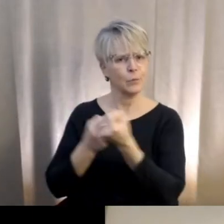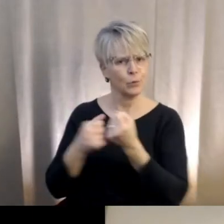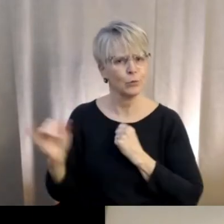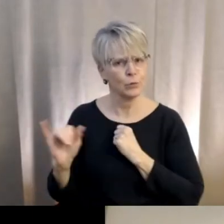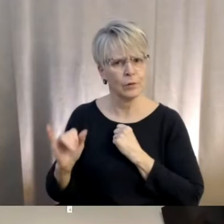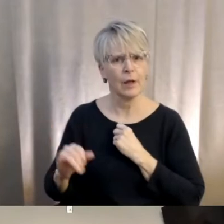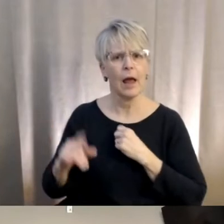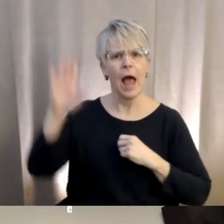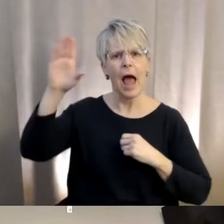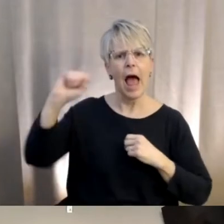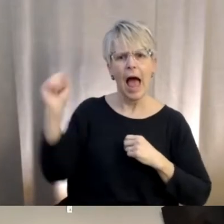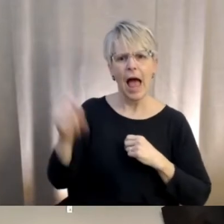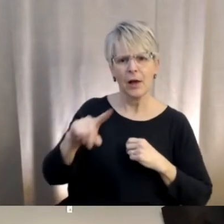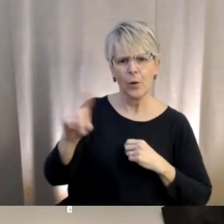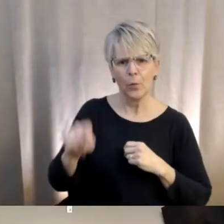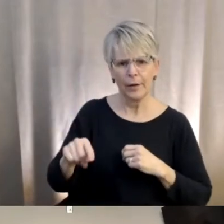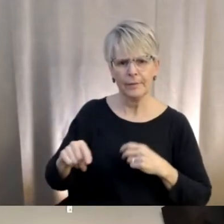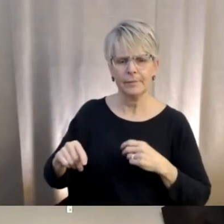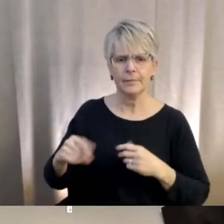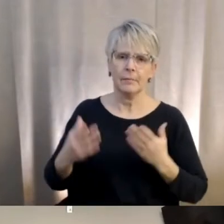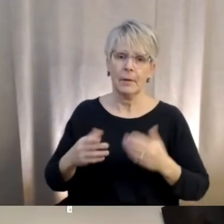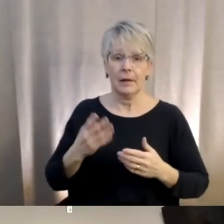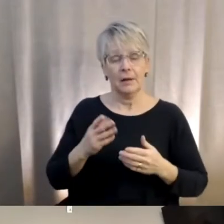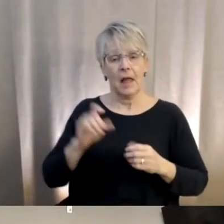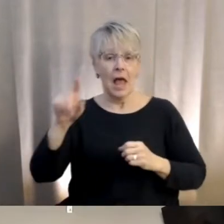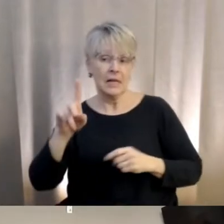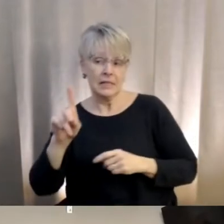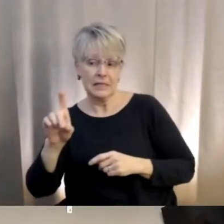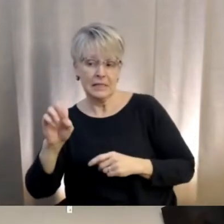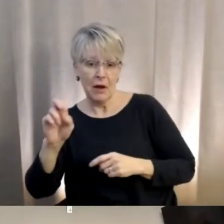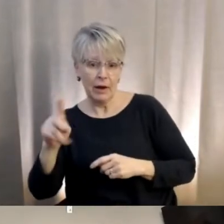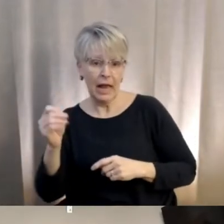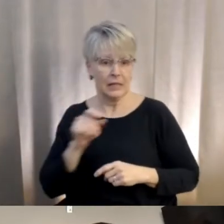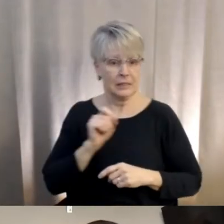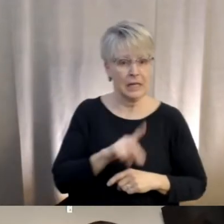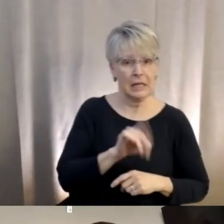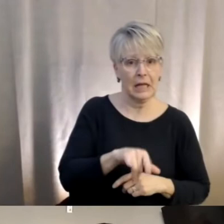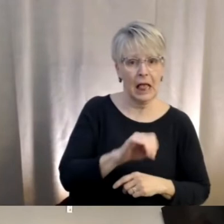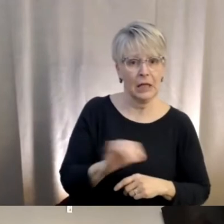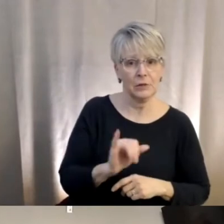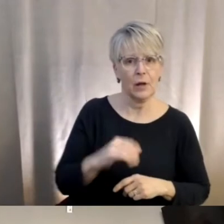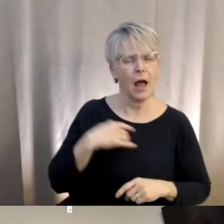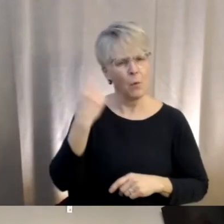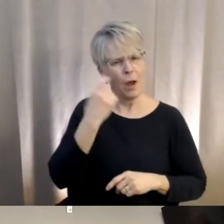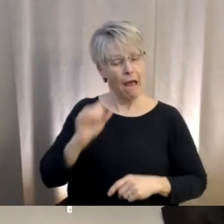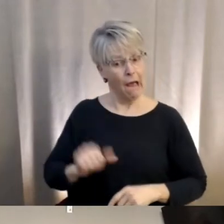I was just wondering, are there other, and this is partially a Derek question as well, are there other paramedic,